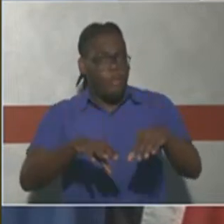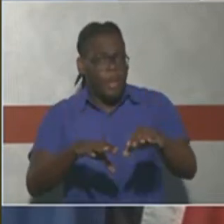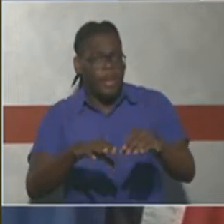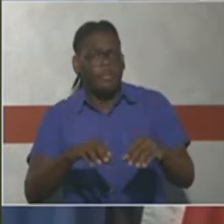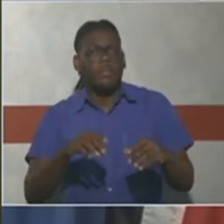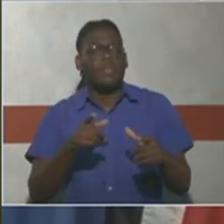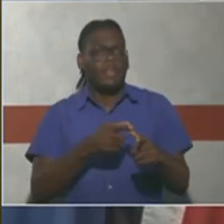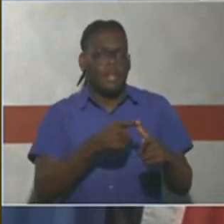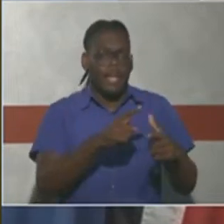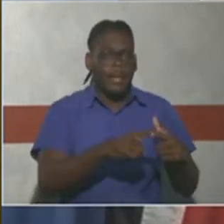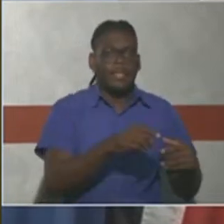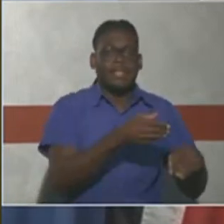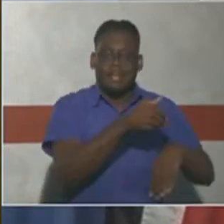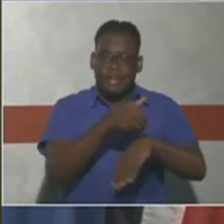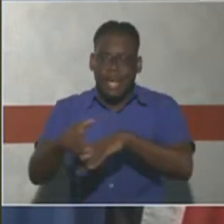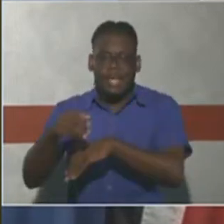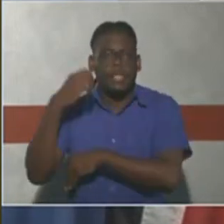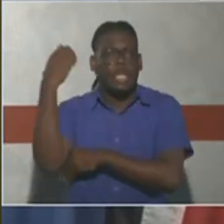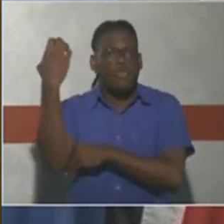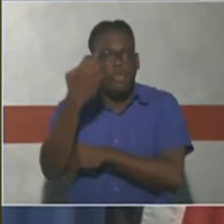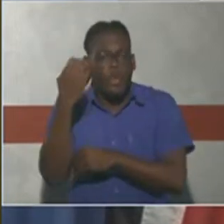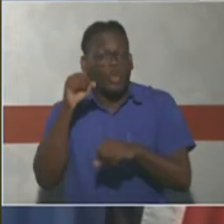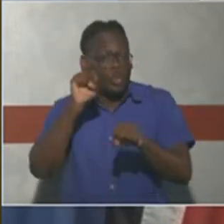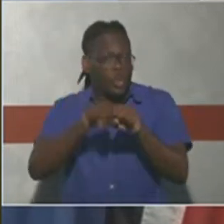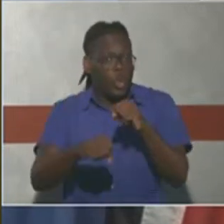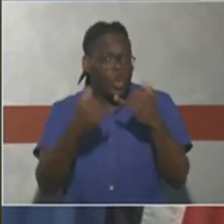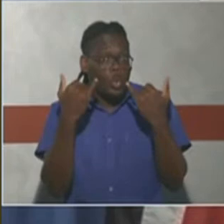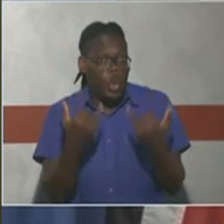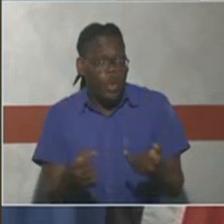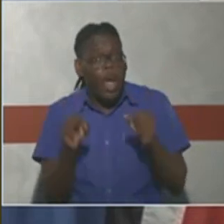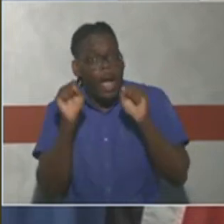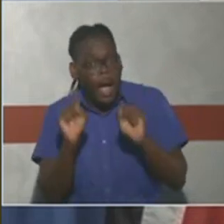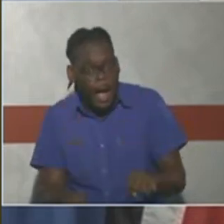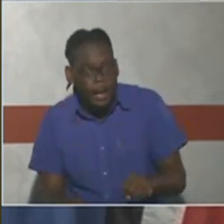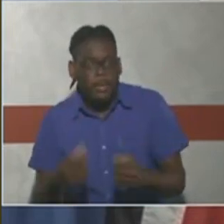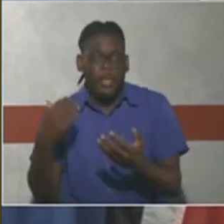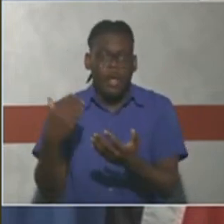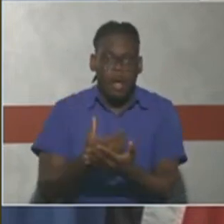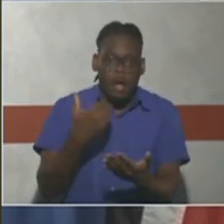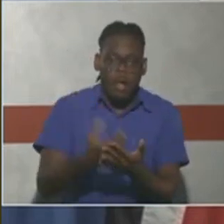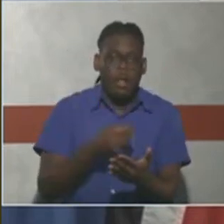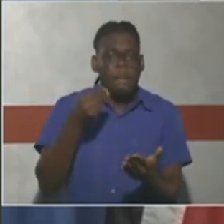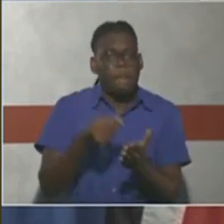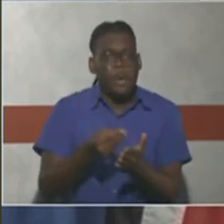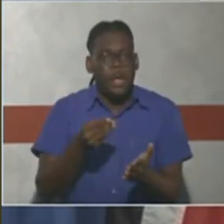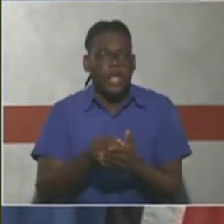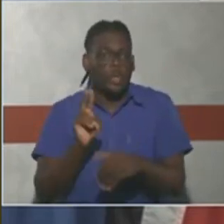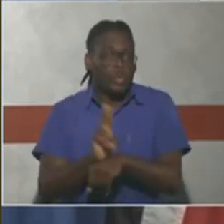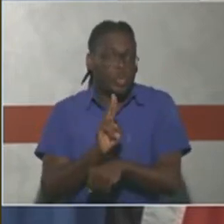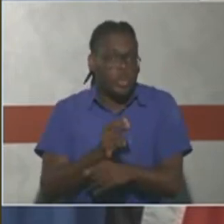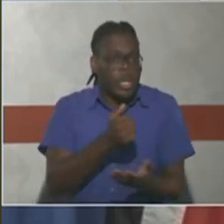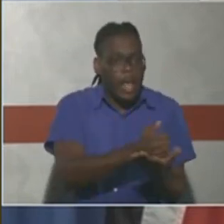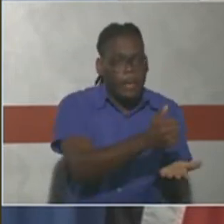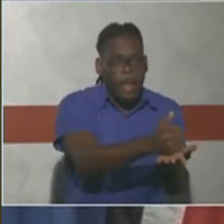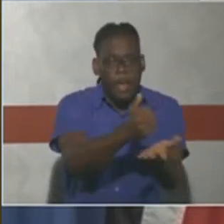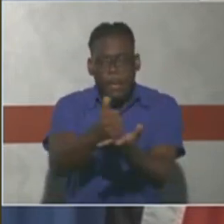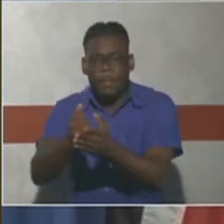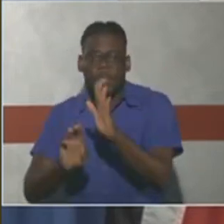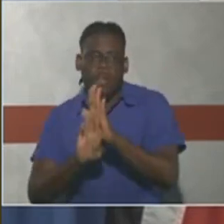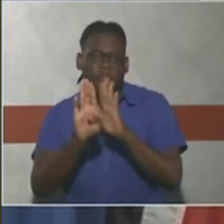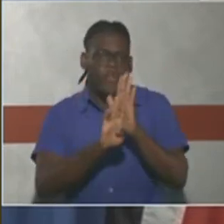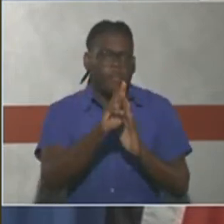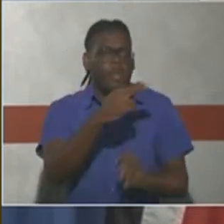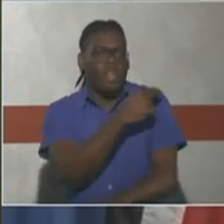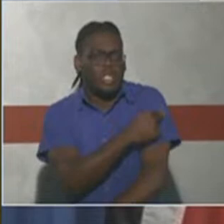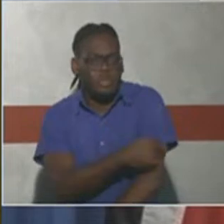Venezuelan population and greater energy security to the Caribbean region. Ladies and gentlemen,